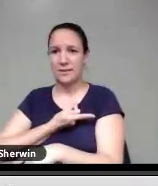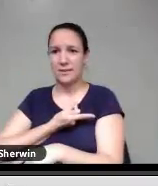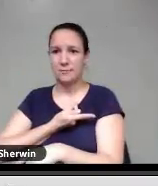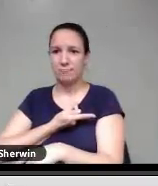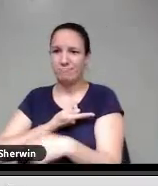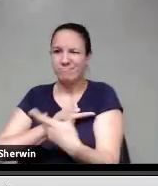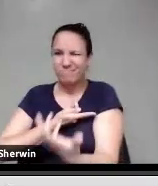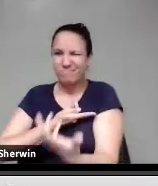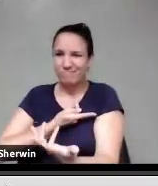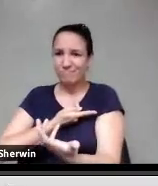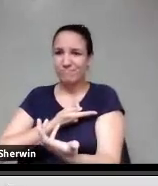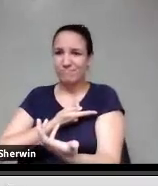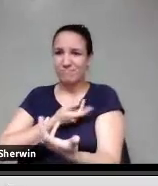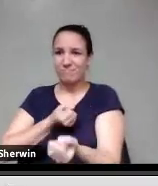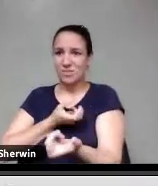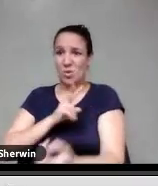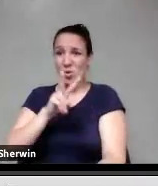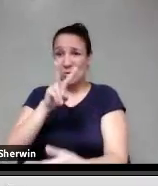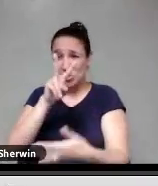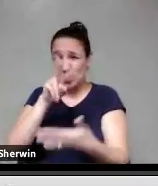that 2,400